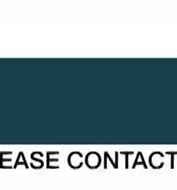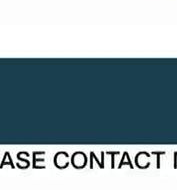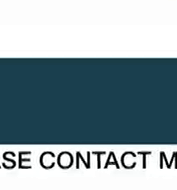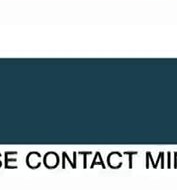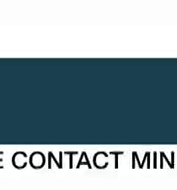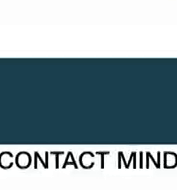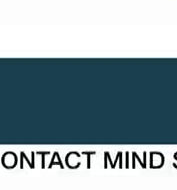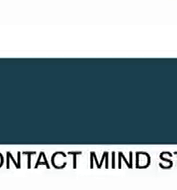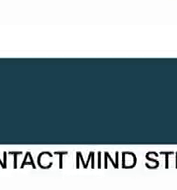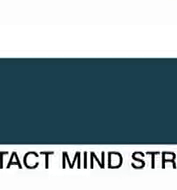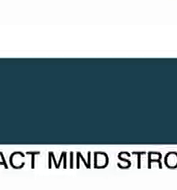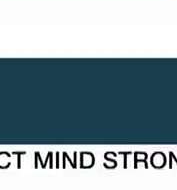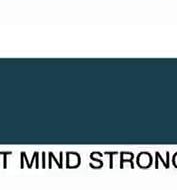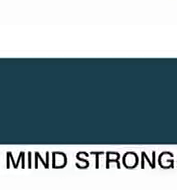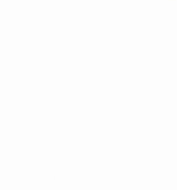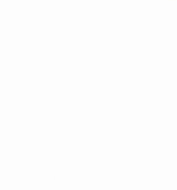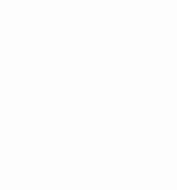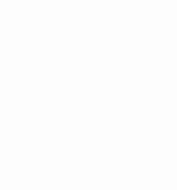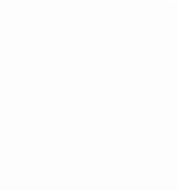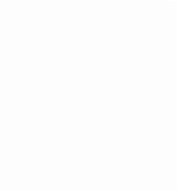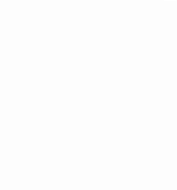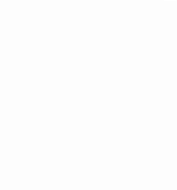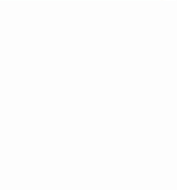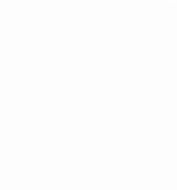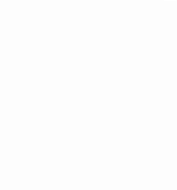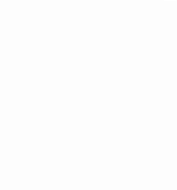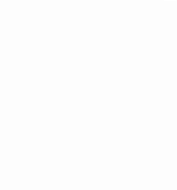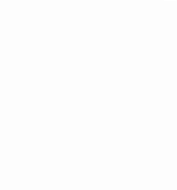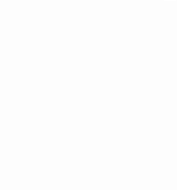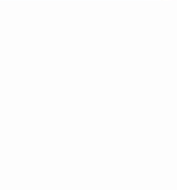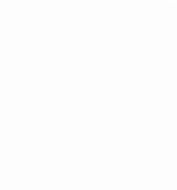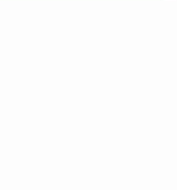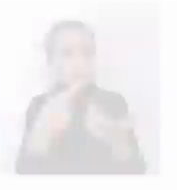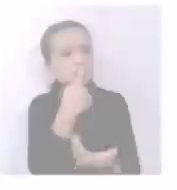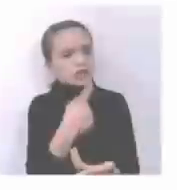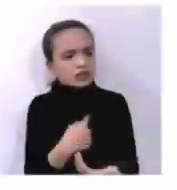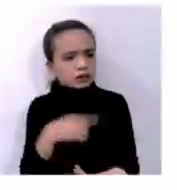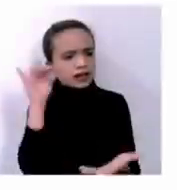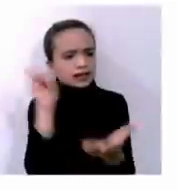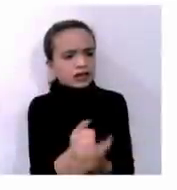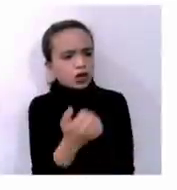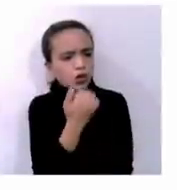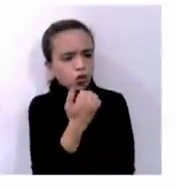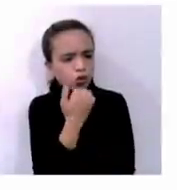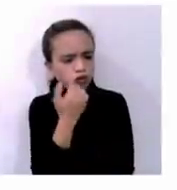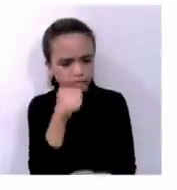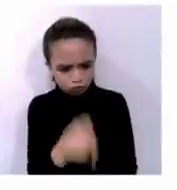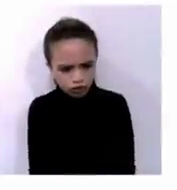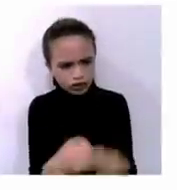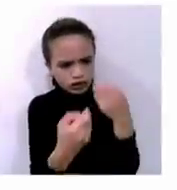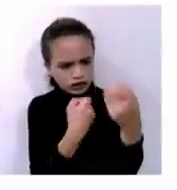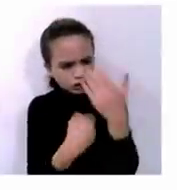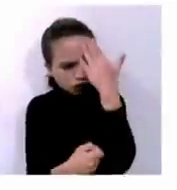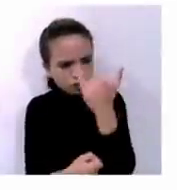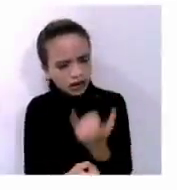Ferolino relied exclusively on the elements of the offense. You said that this is wrong. Kindly explain to us